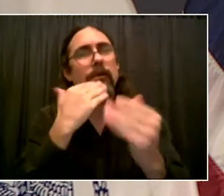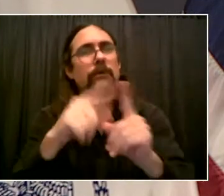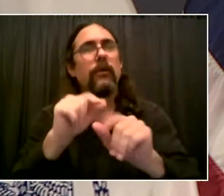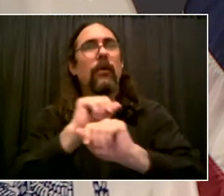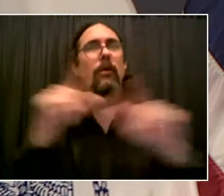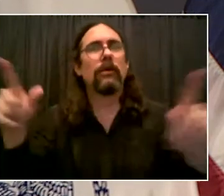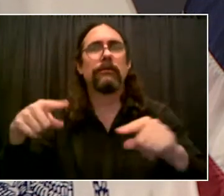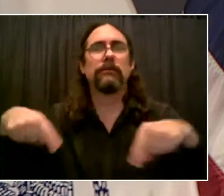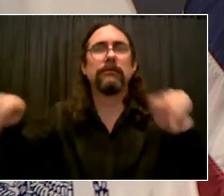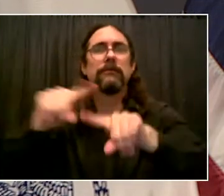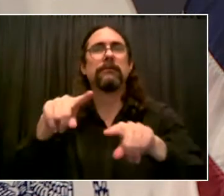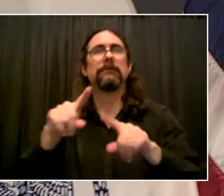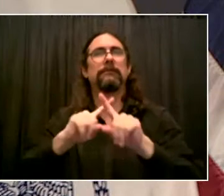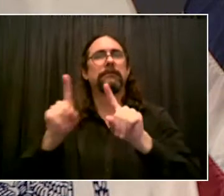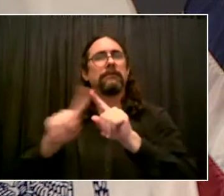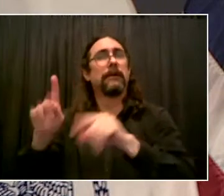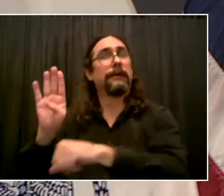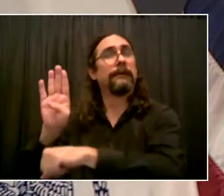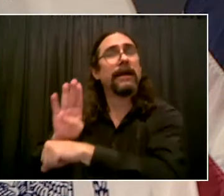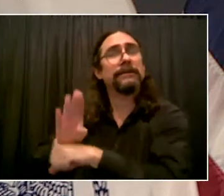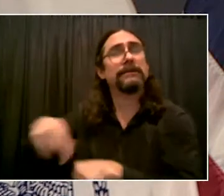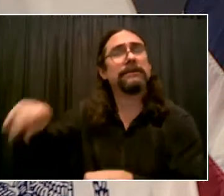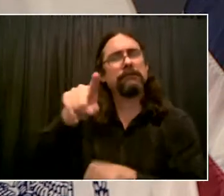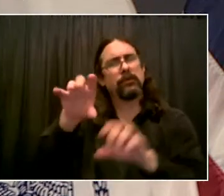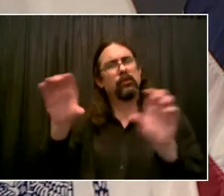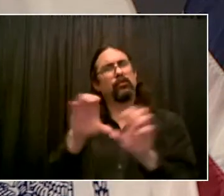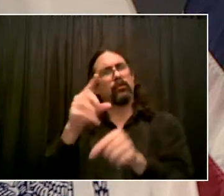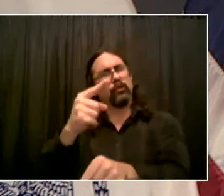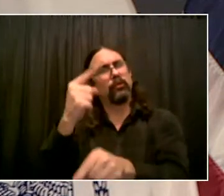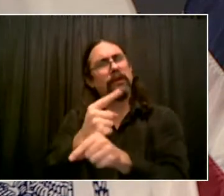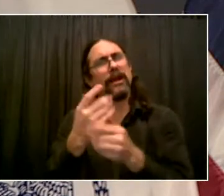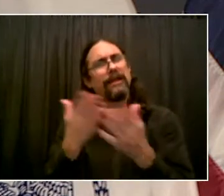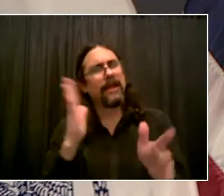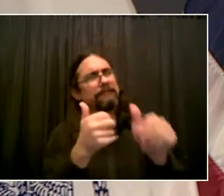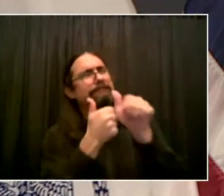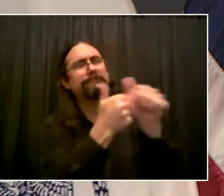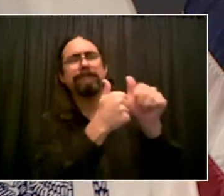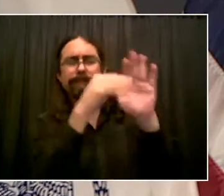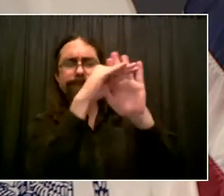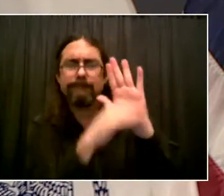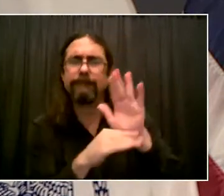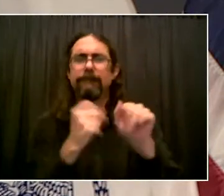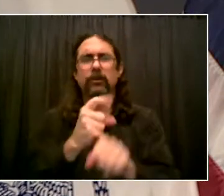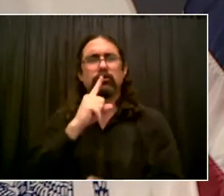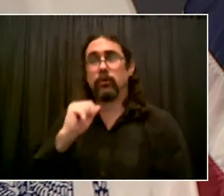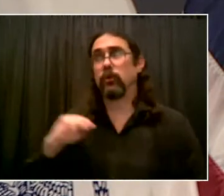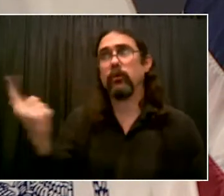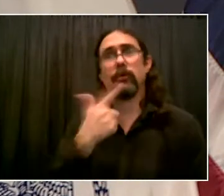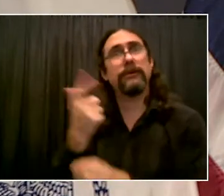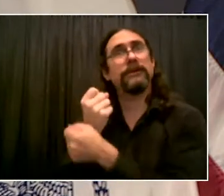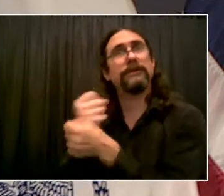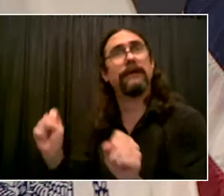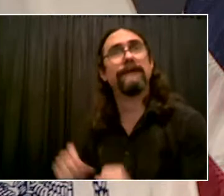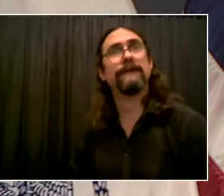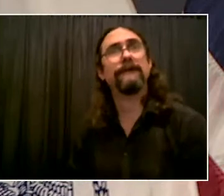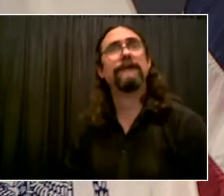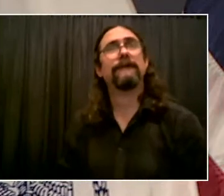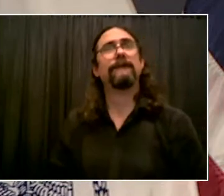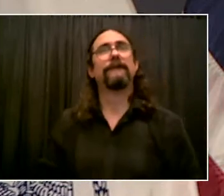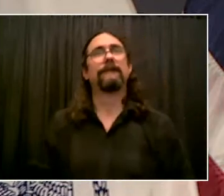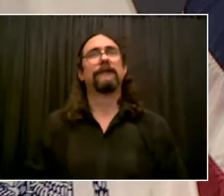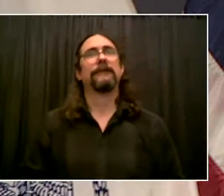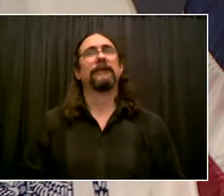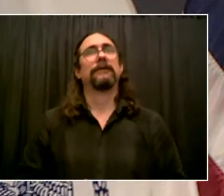NYC. So we know vaccination works, we know outreach works, we know all the tools, the incentives, the